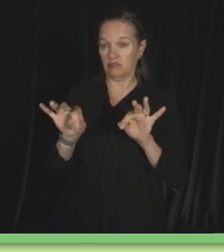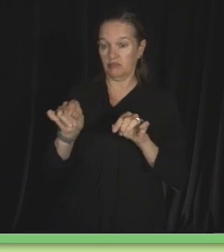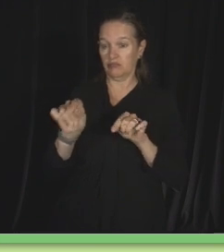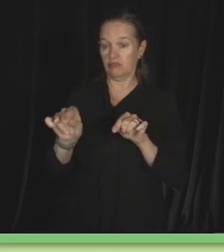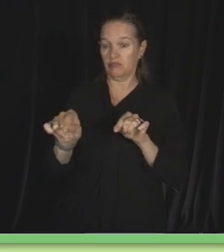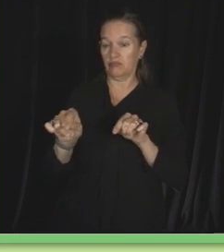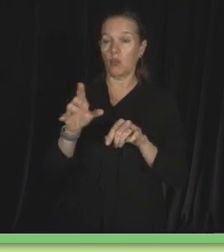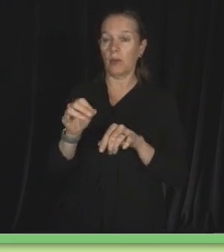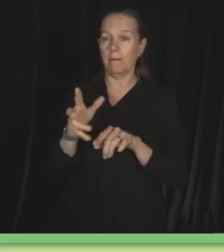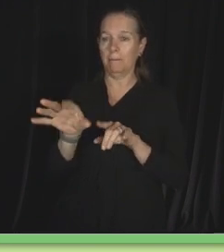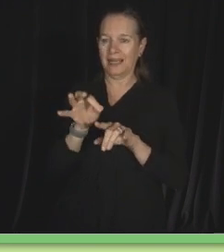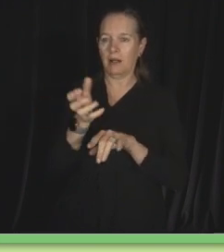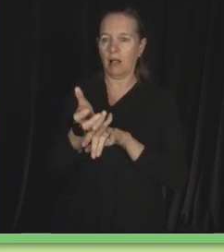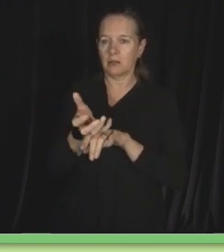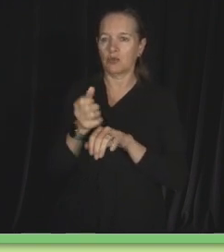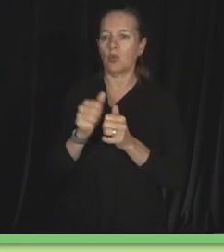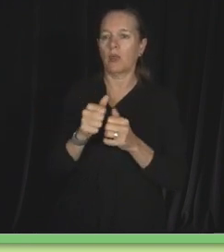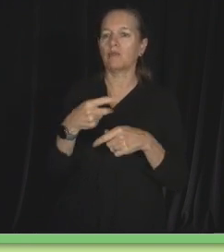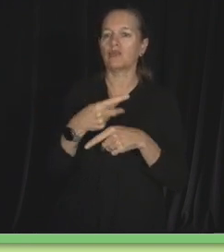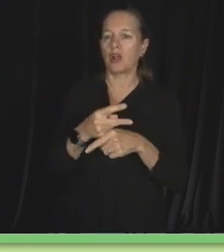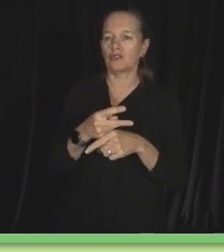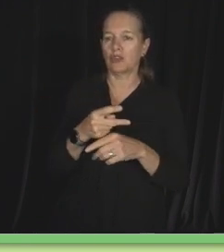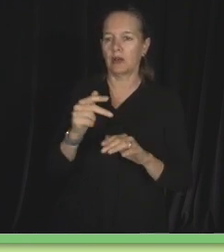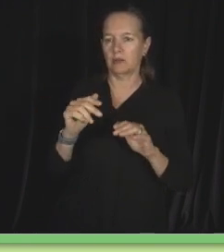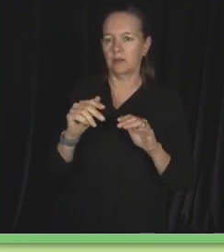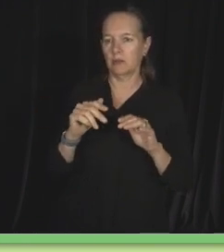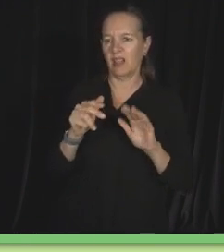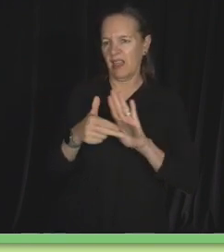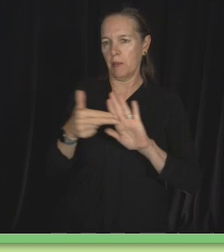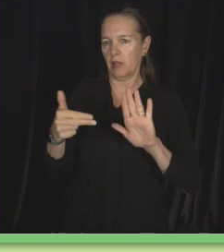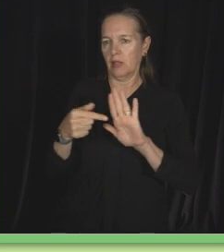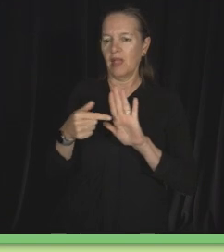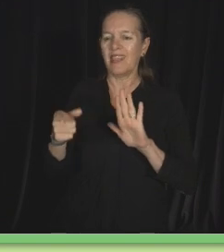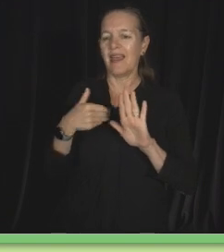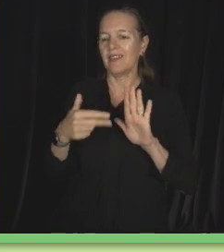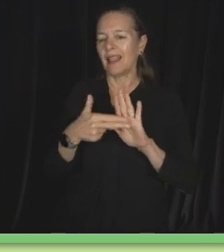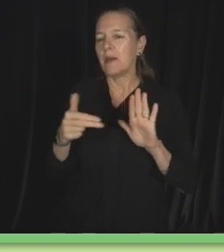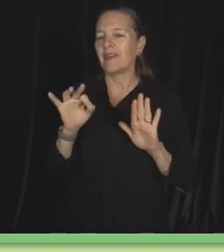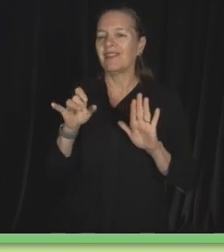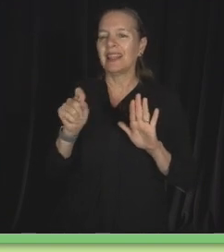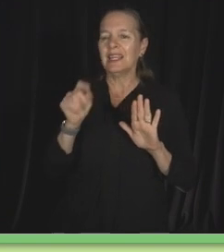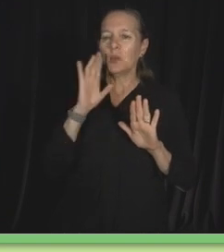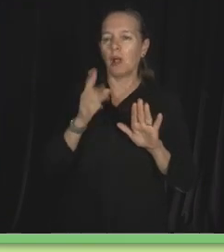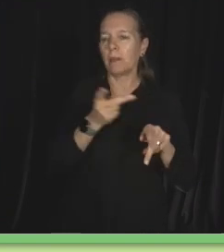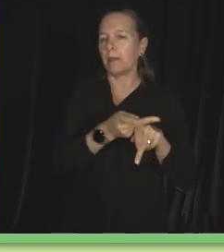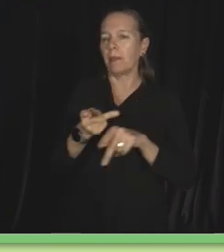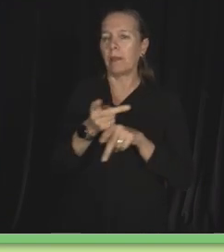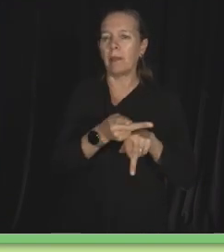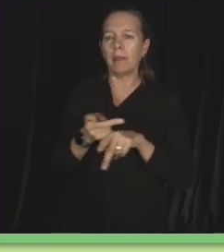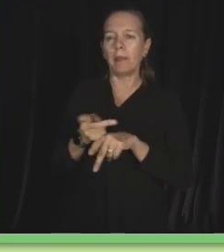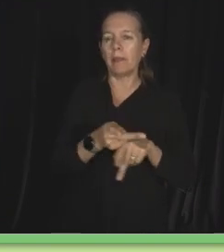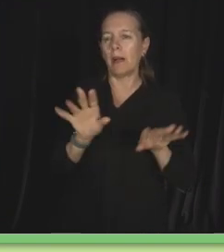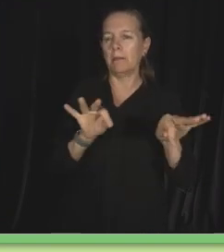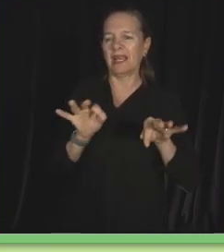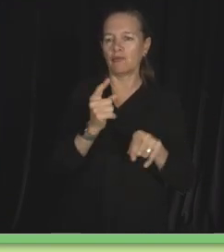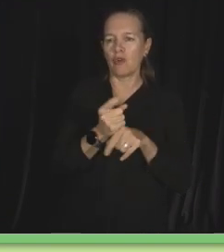a cluster that has the production label. So both of our inferencing clusters have that label. Fleet's going to take care of picking the right one and giving it for